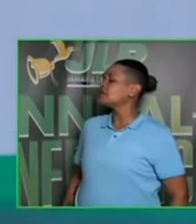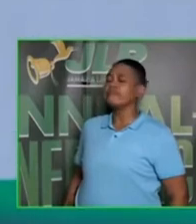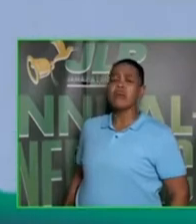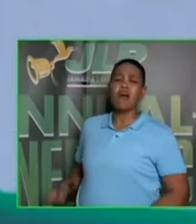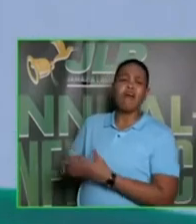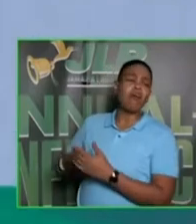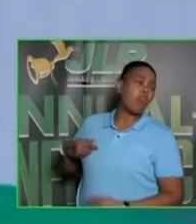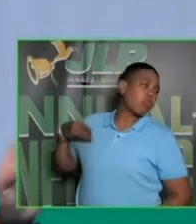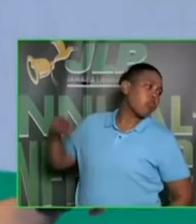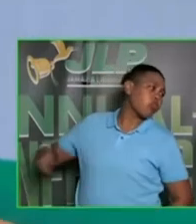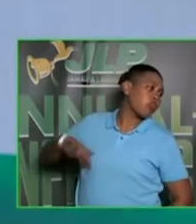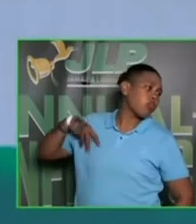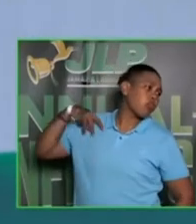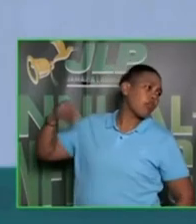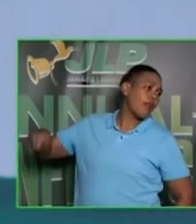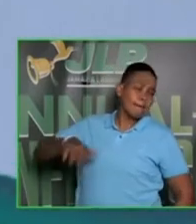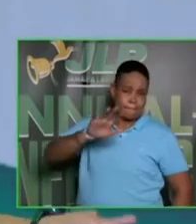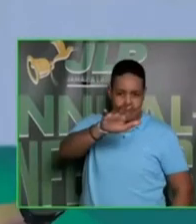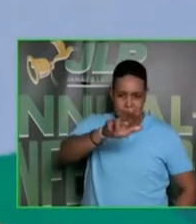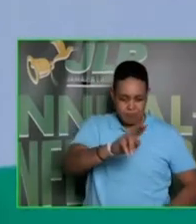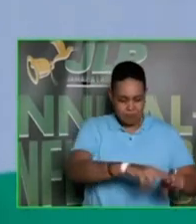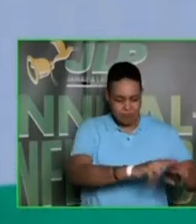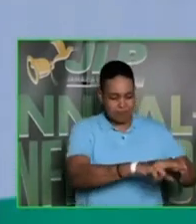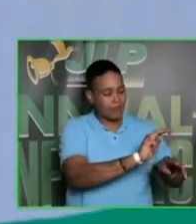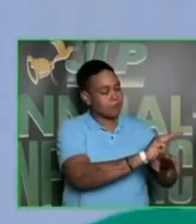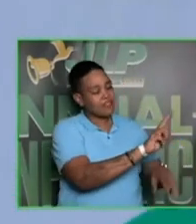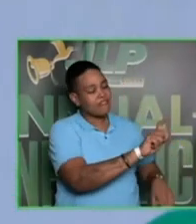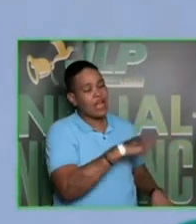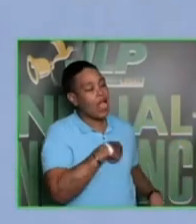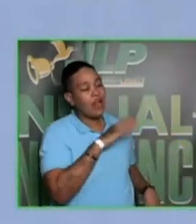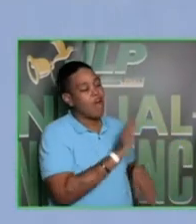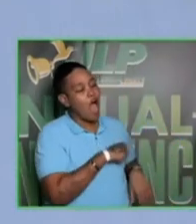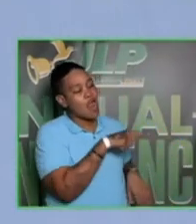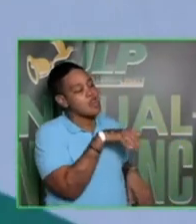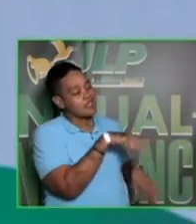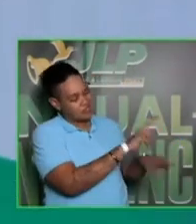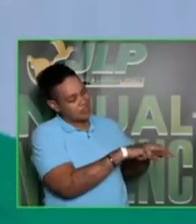transportation. Sit down, Minister Vaz. When I call your name, you stand up.